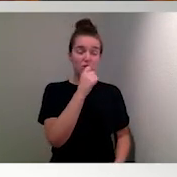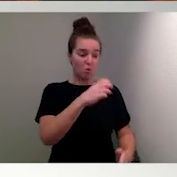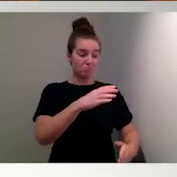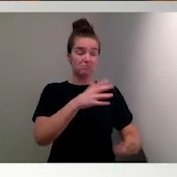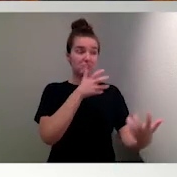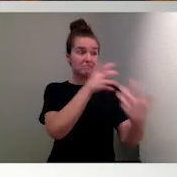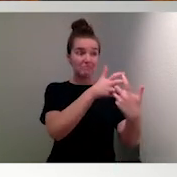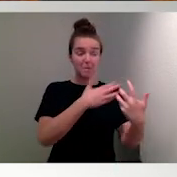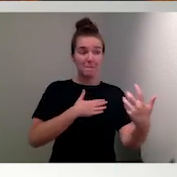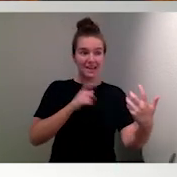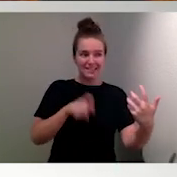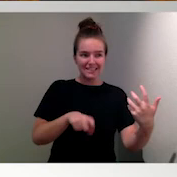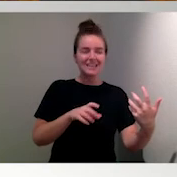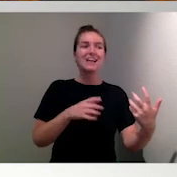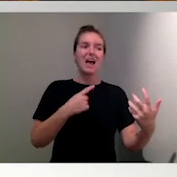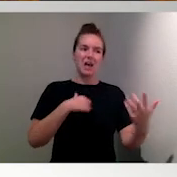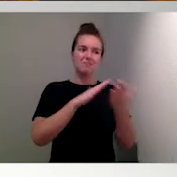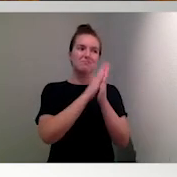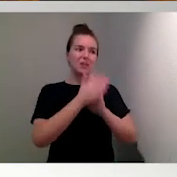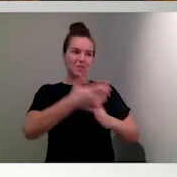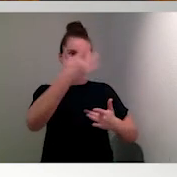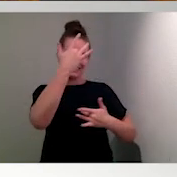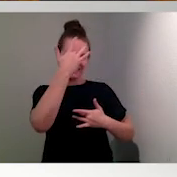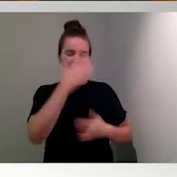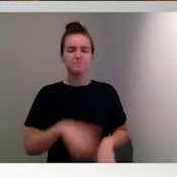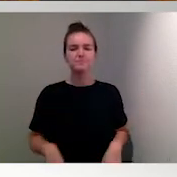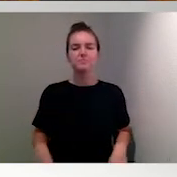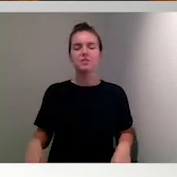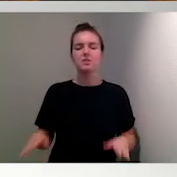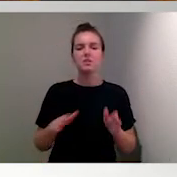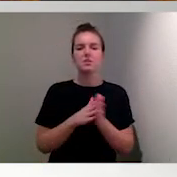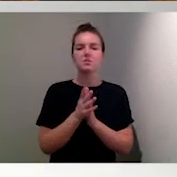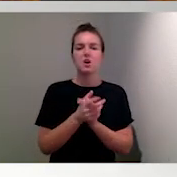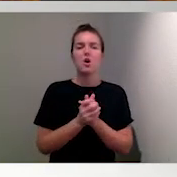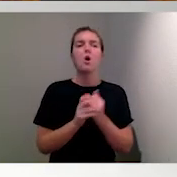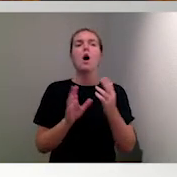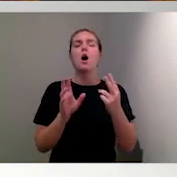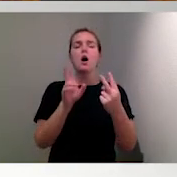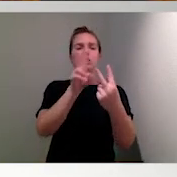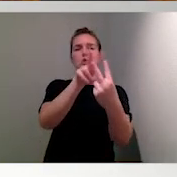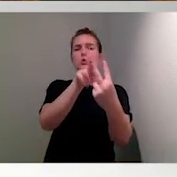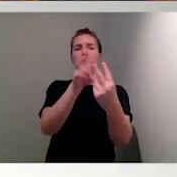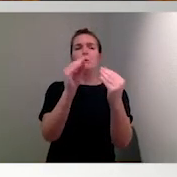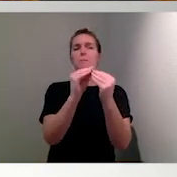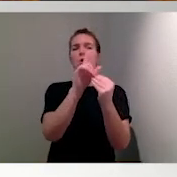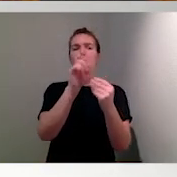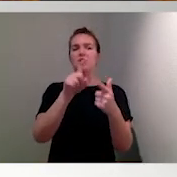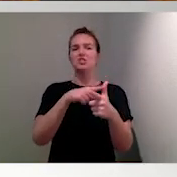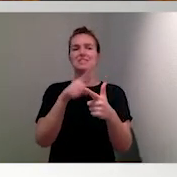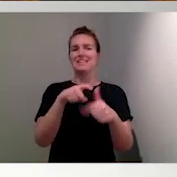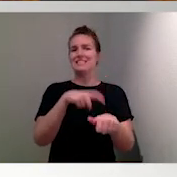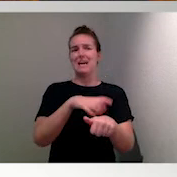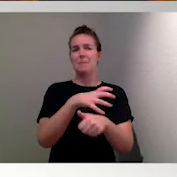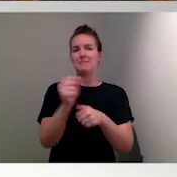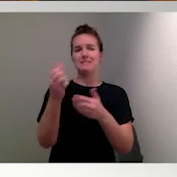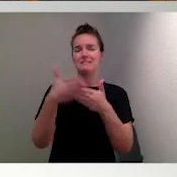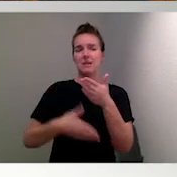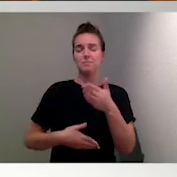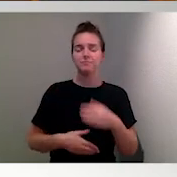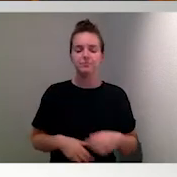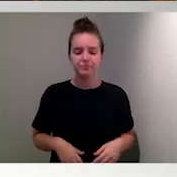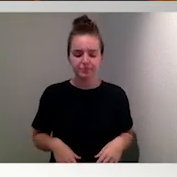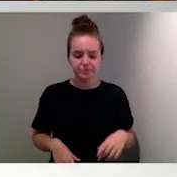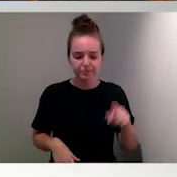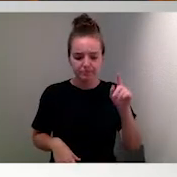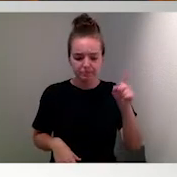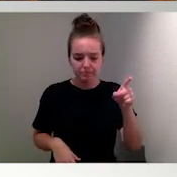think our time is up. Well, I'll see if I can get both of you really quick. Yes. No, I'll just be really quick. My husband works in the restaurant industry, and I want to let you know, just because